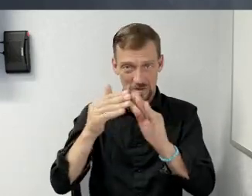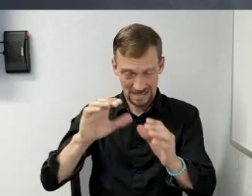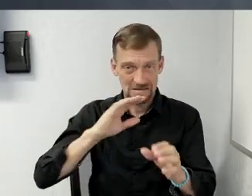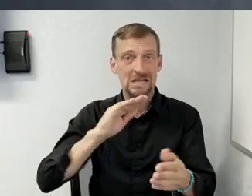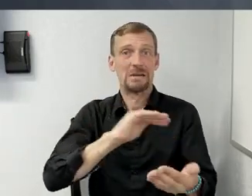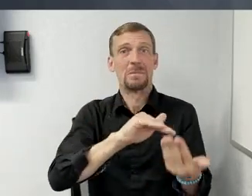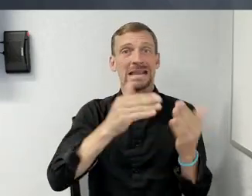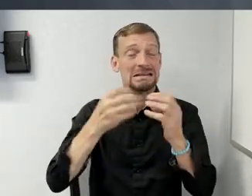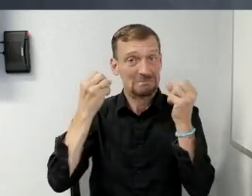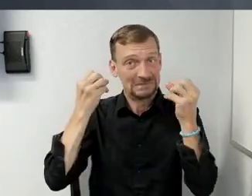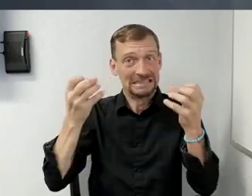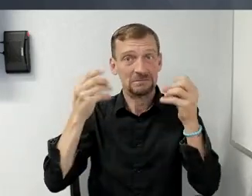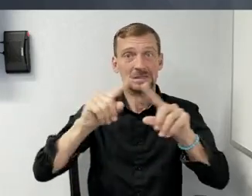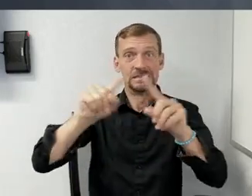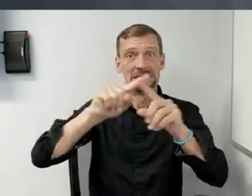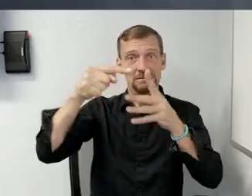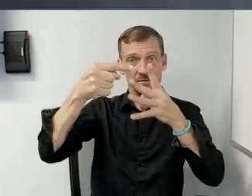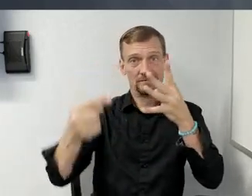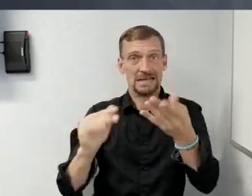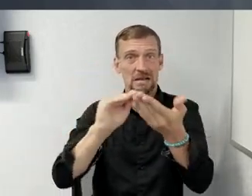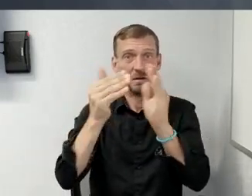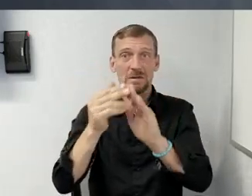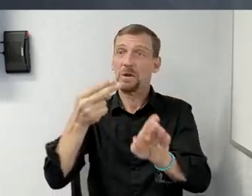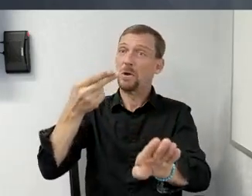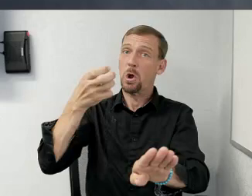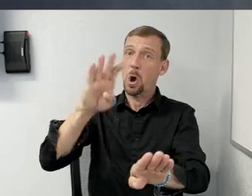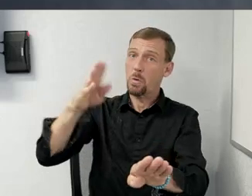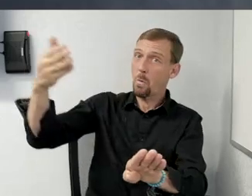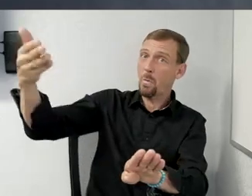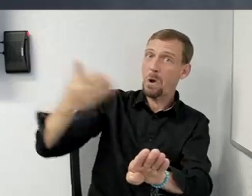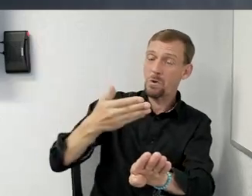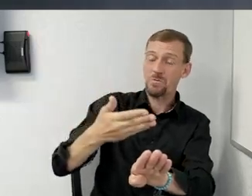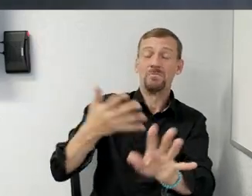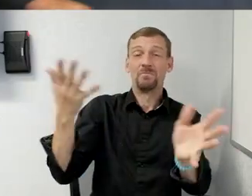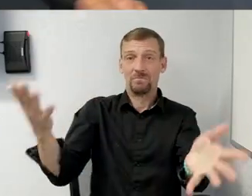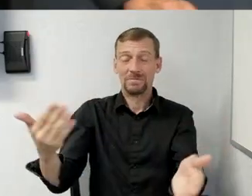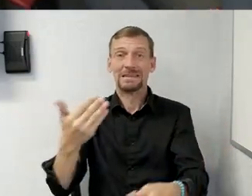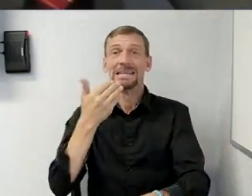independent committees. Herb, welcome. Thank you, Debbie.